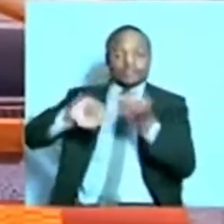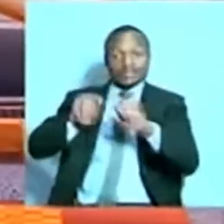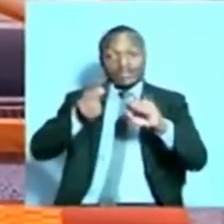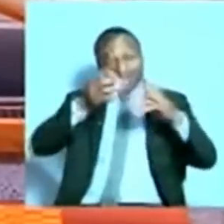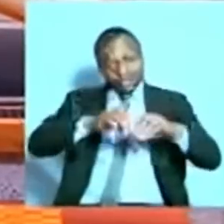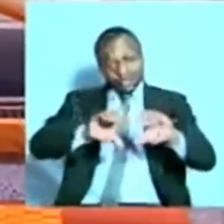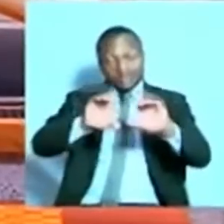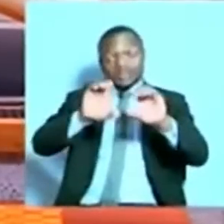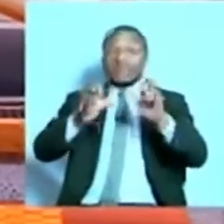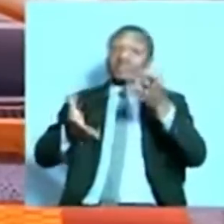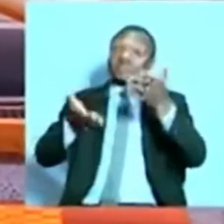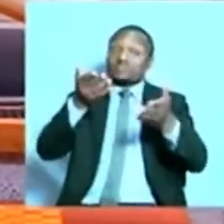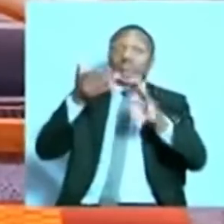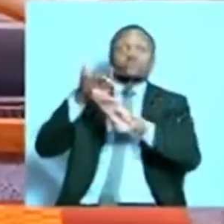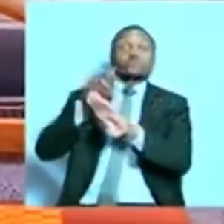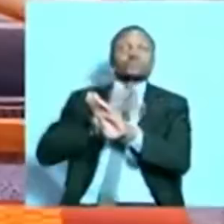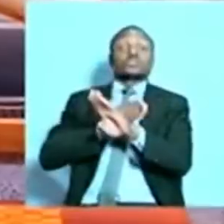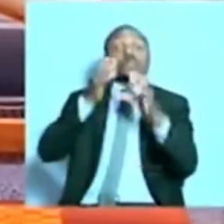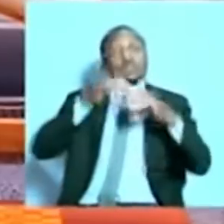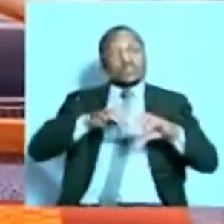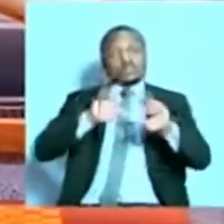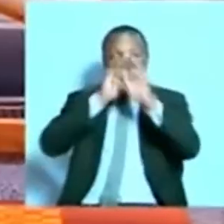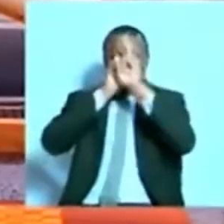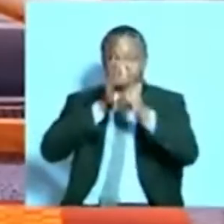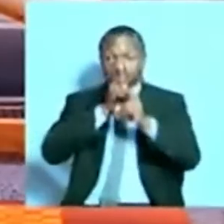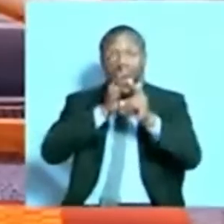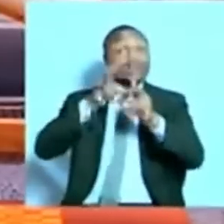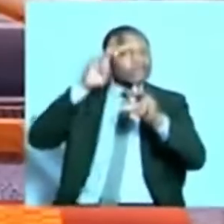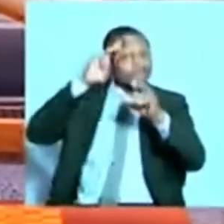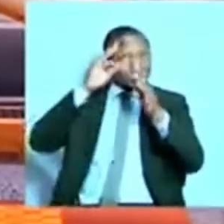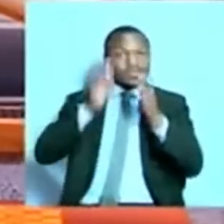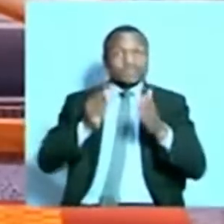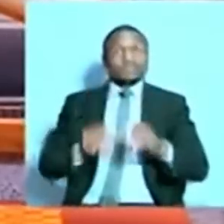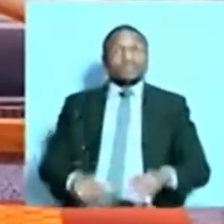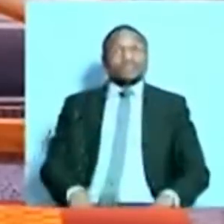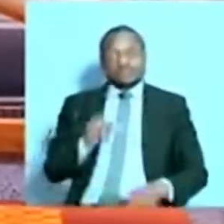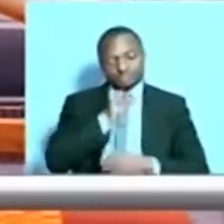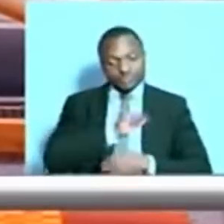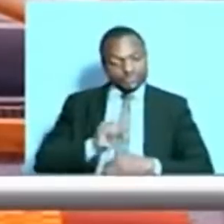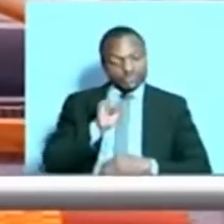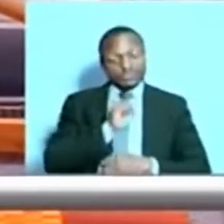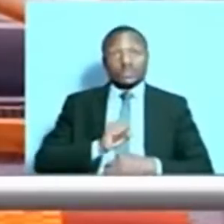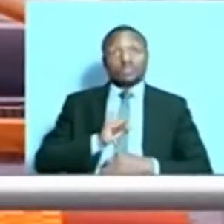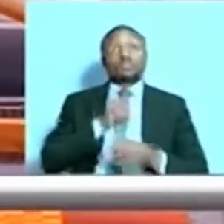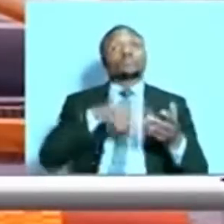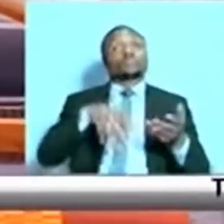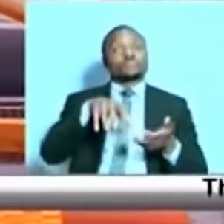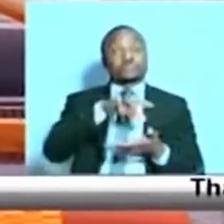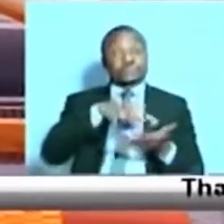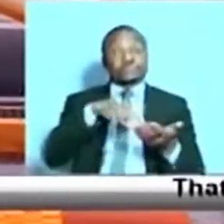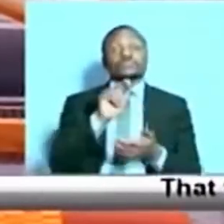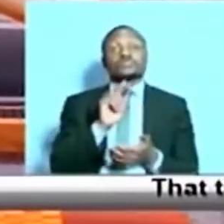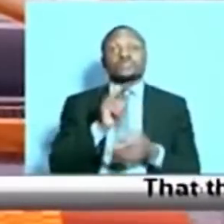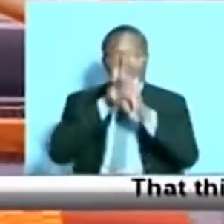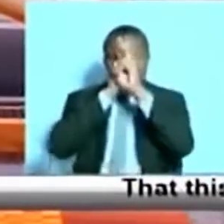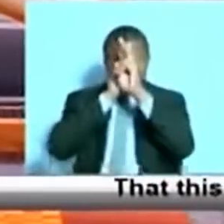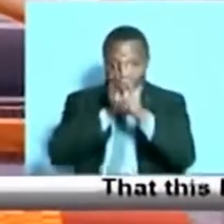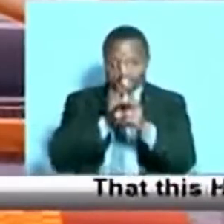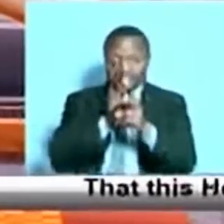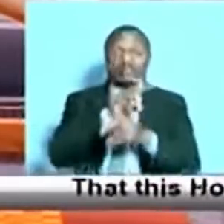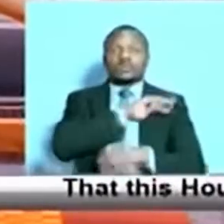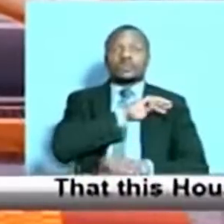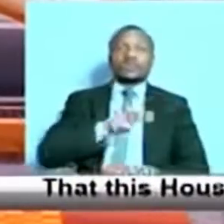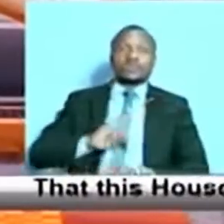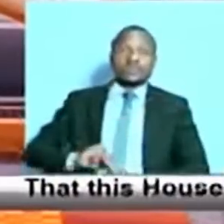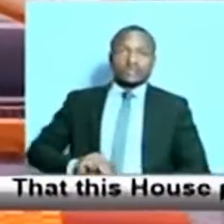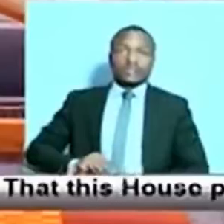continue. Or maybe before you continue, Honorable Minister, sorry for disturbing you. The Honorable